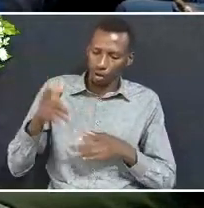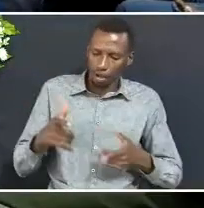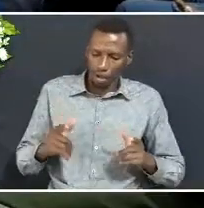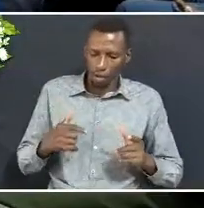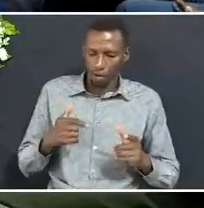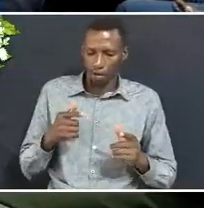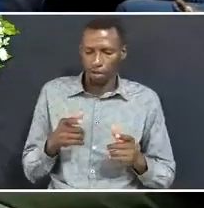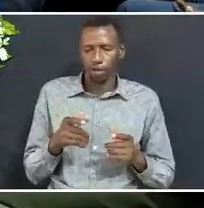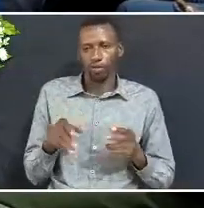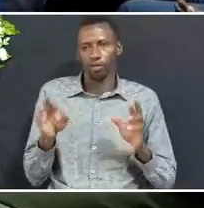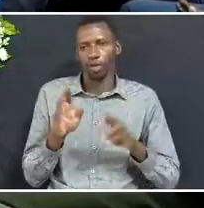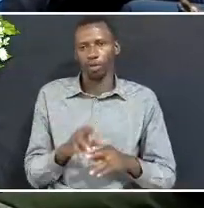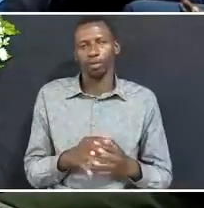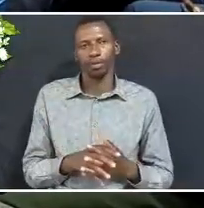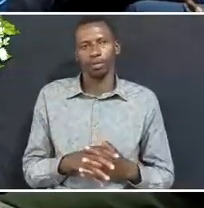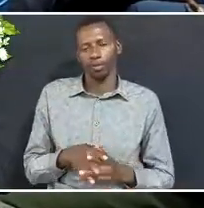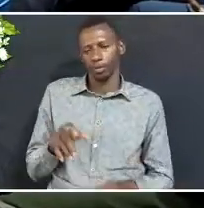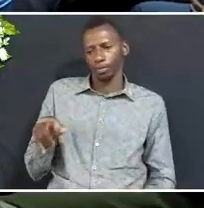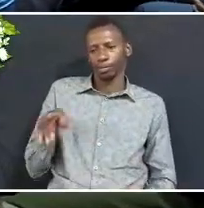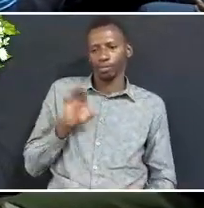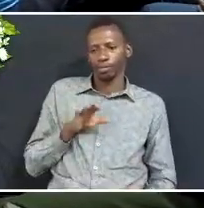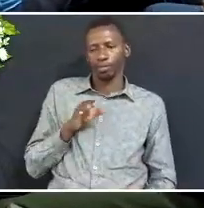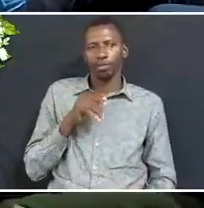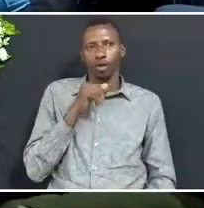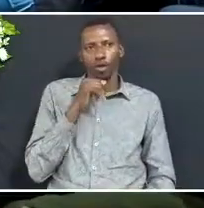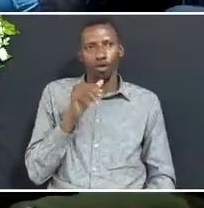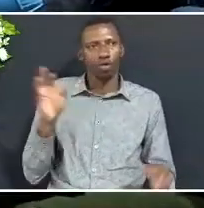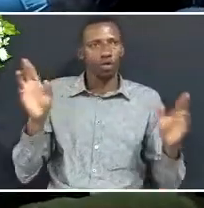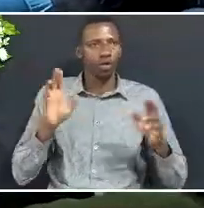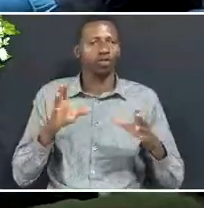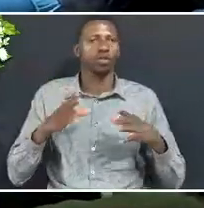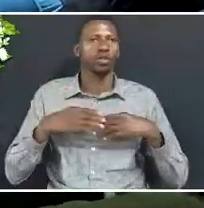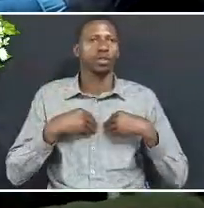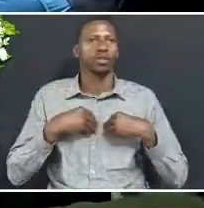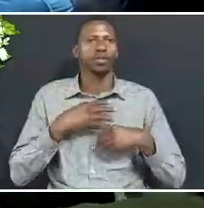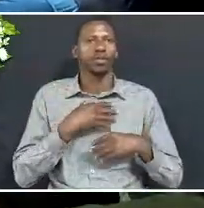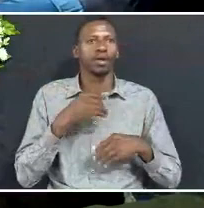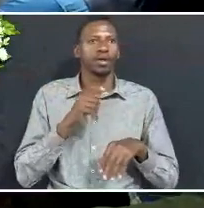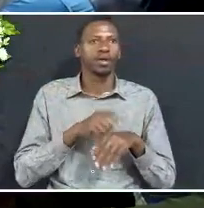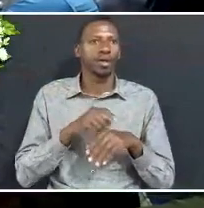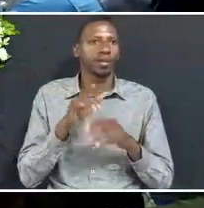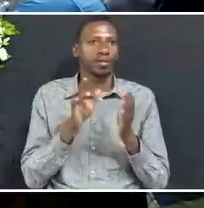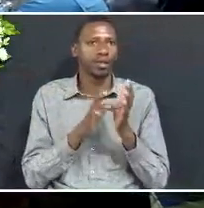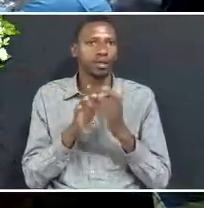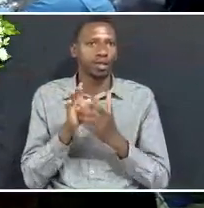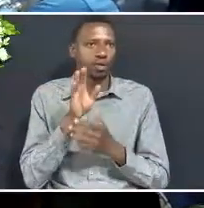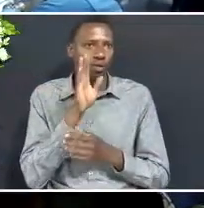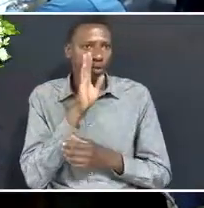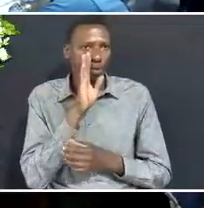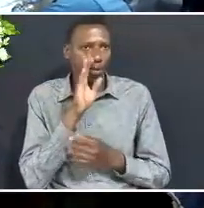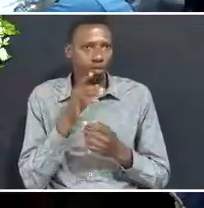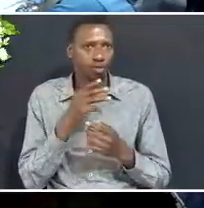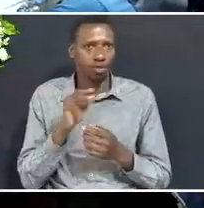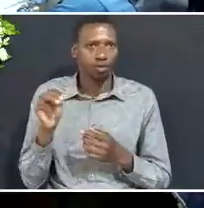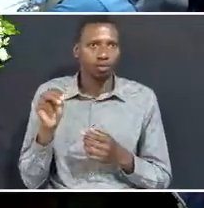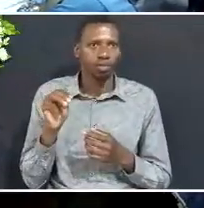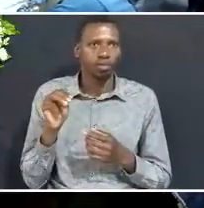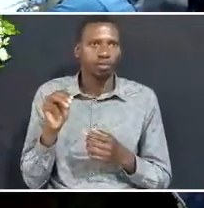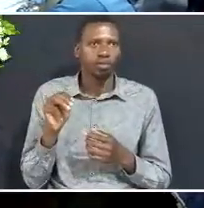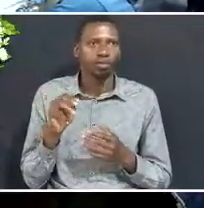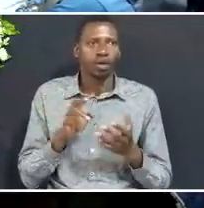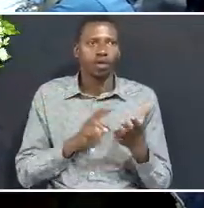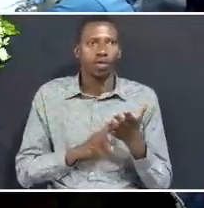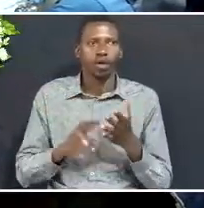this woman was not ready to accept. And when Jesus whispered to him and persuaded of